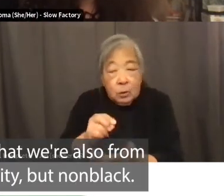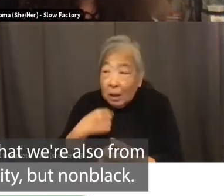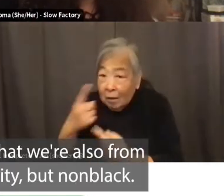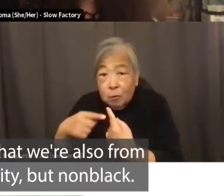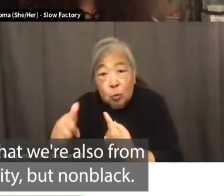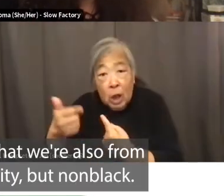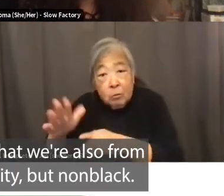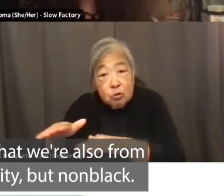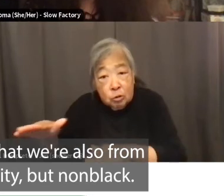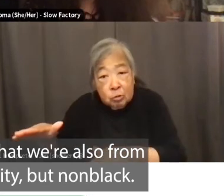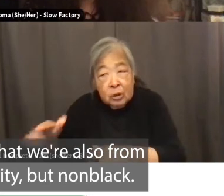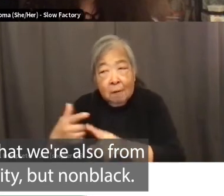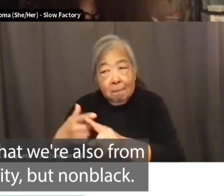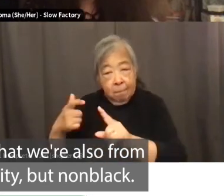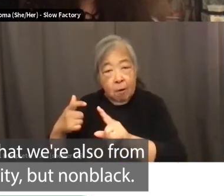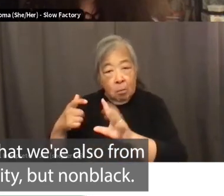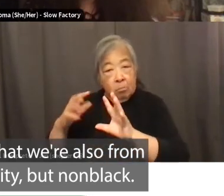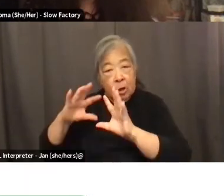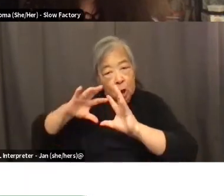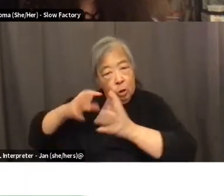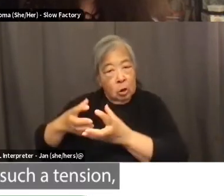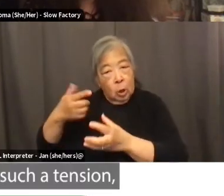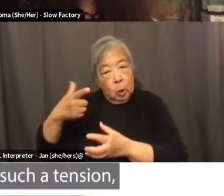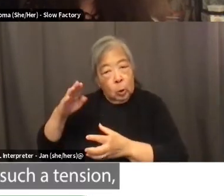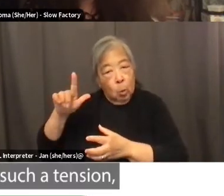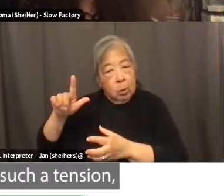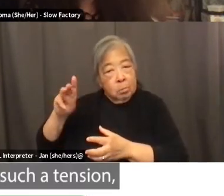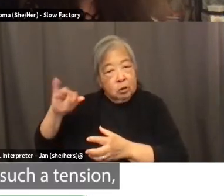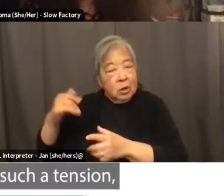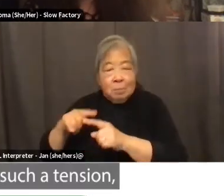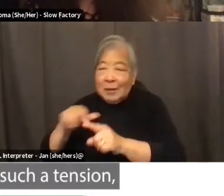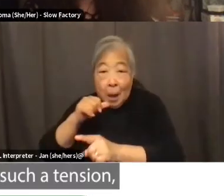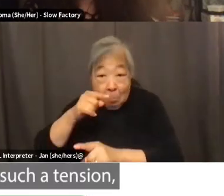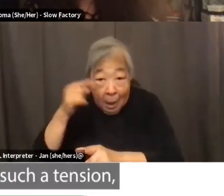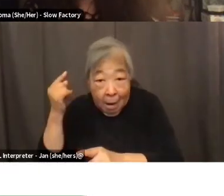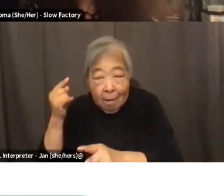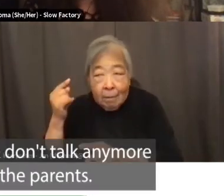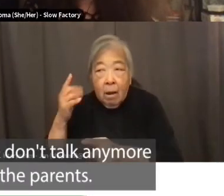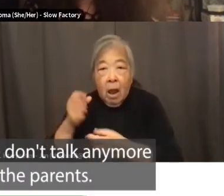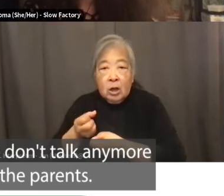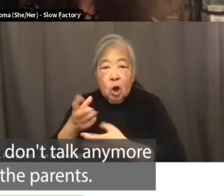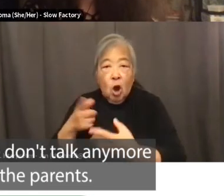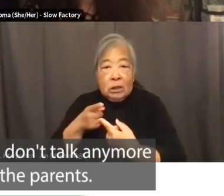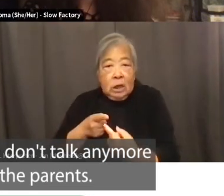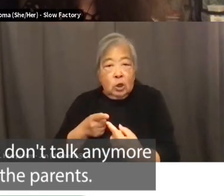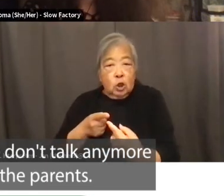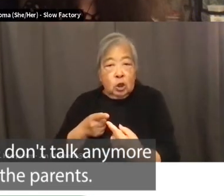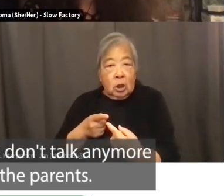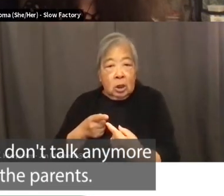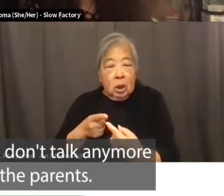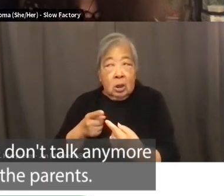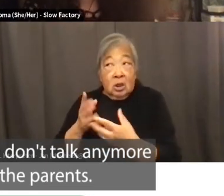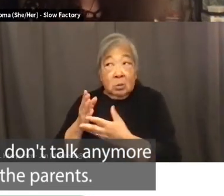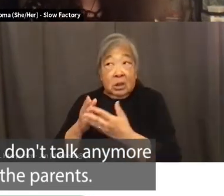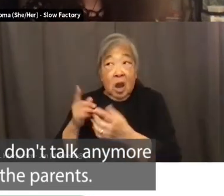were also from the global majority, but non-Black. And it created such a tension, so much so that we don't talk anymore with